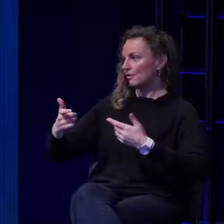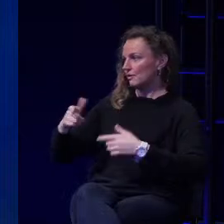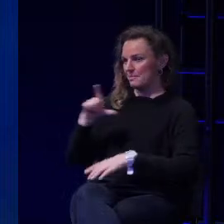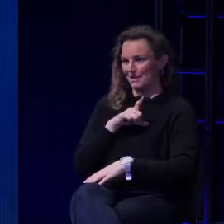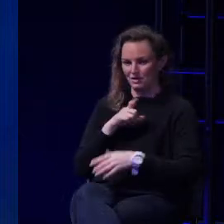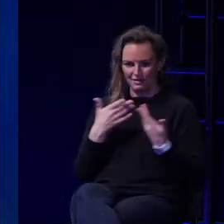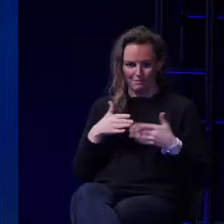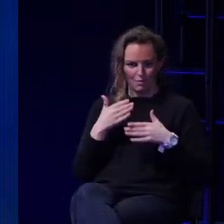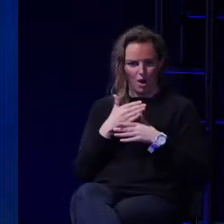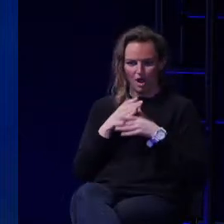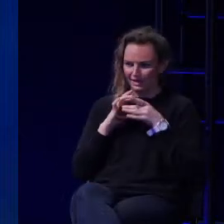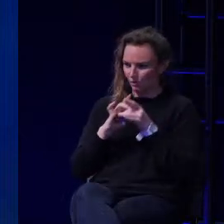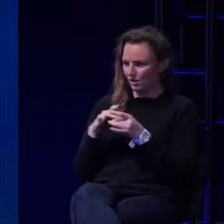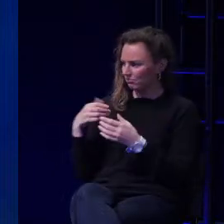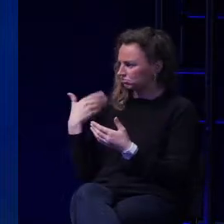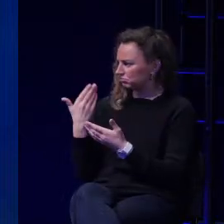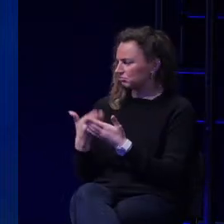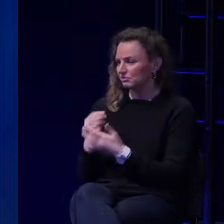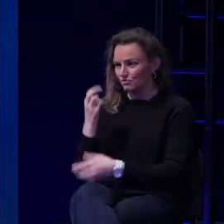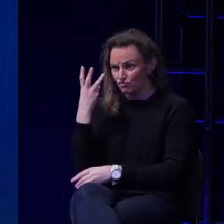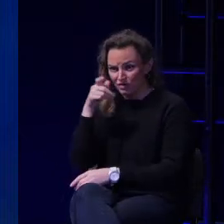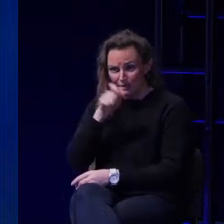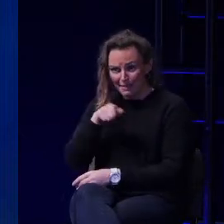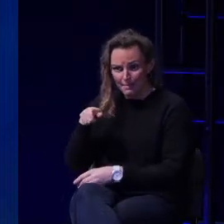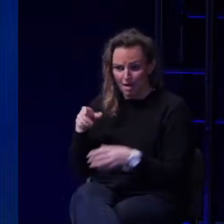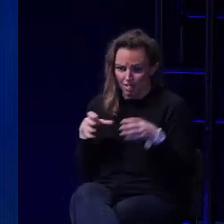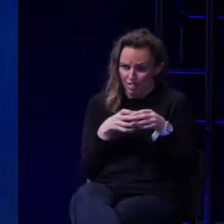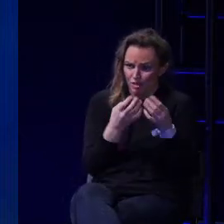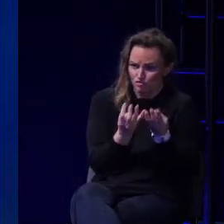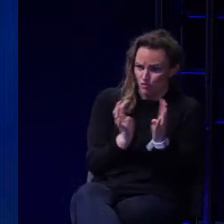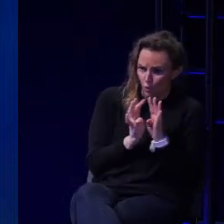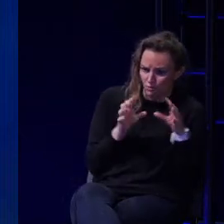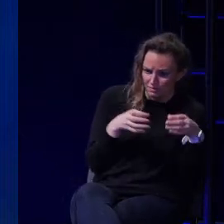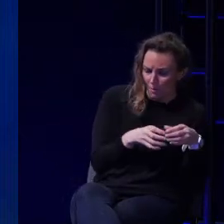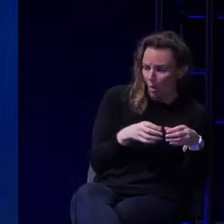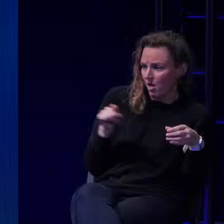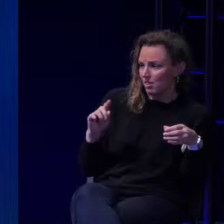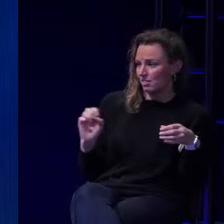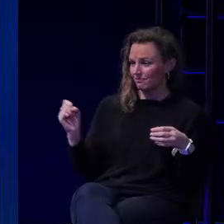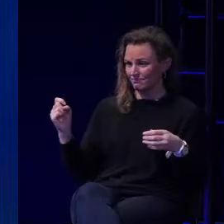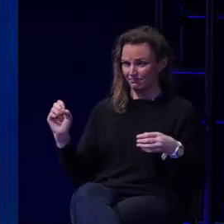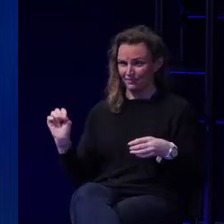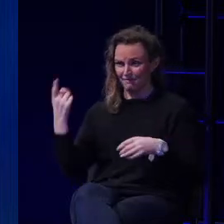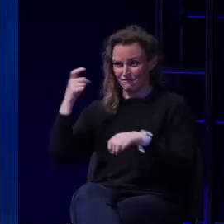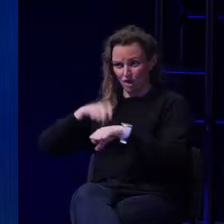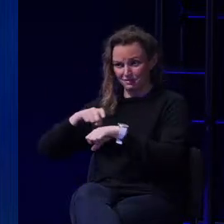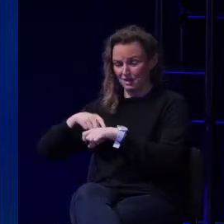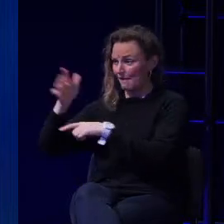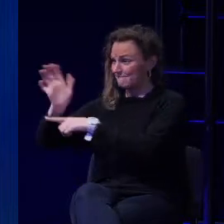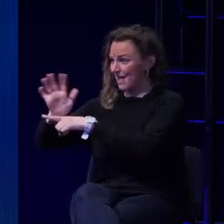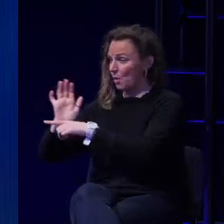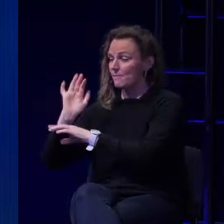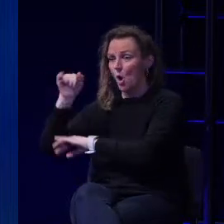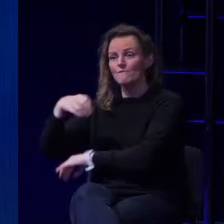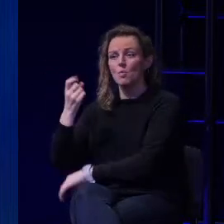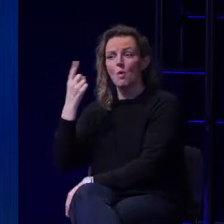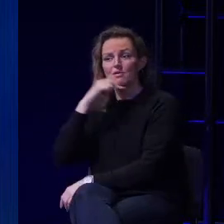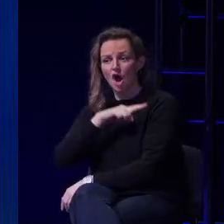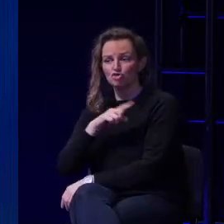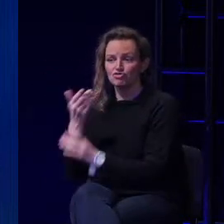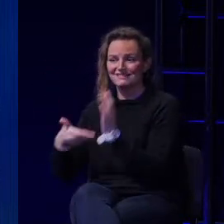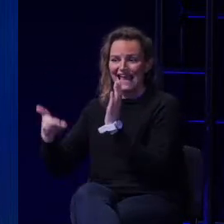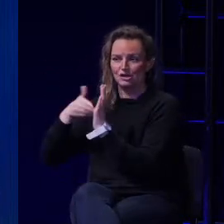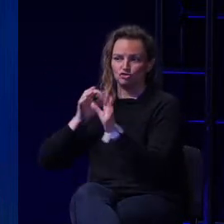of 3 people. And suddenly there was an enormous thing. Our first shot was with over 100 extras.